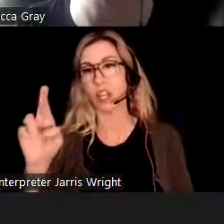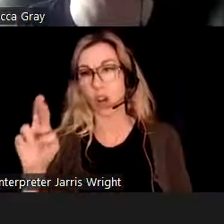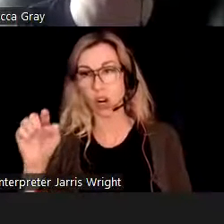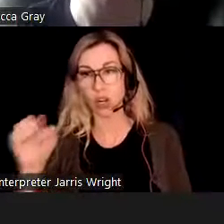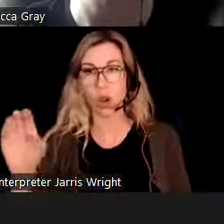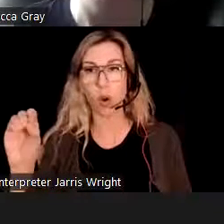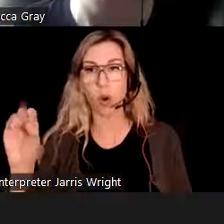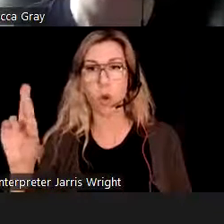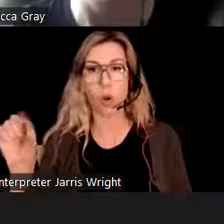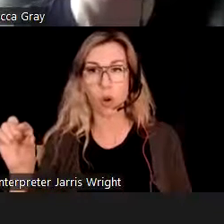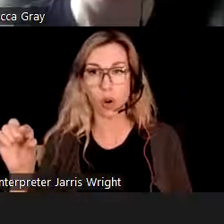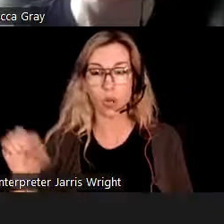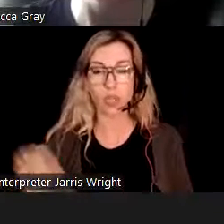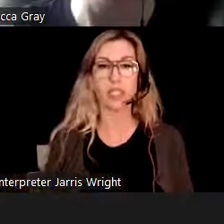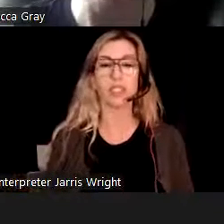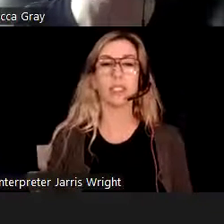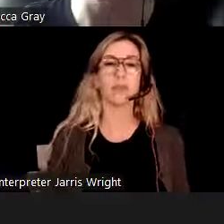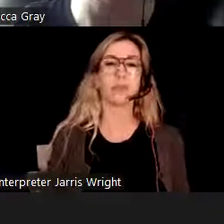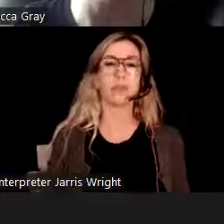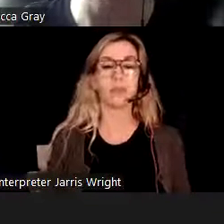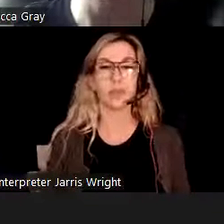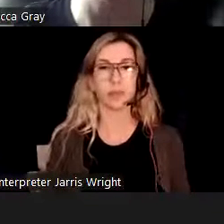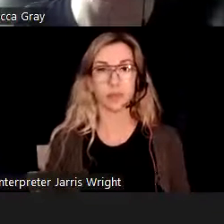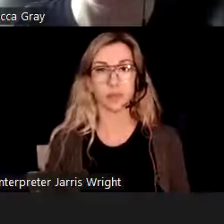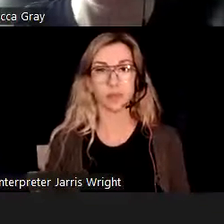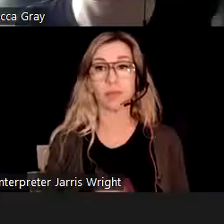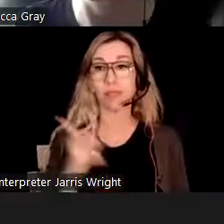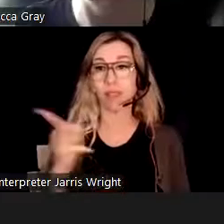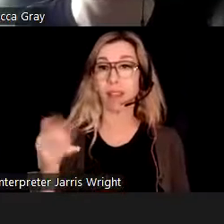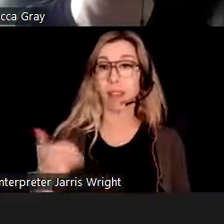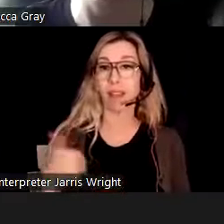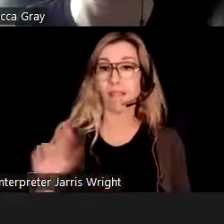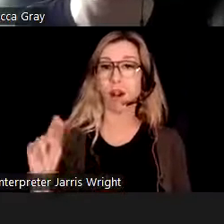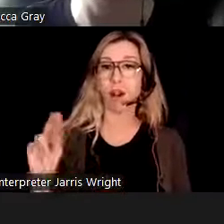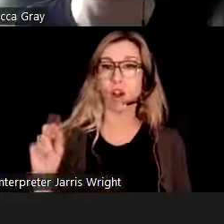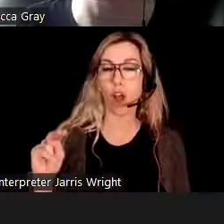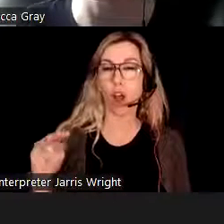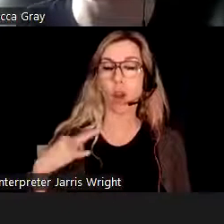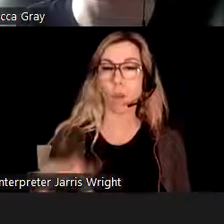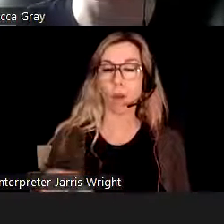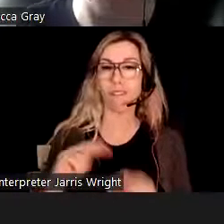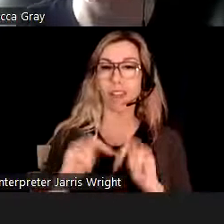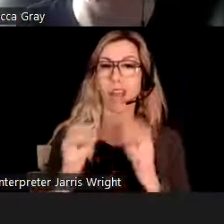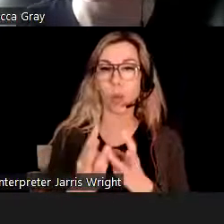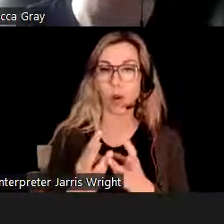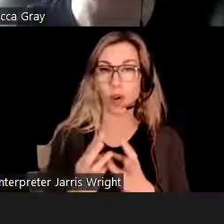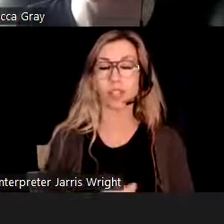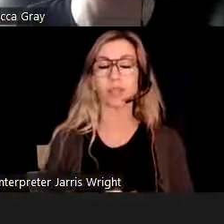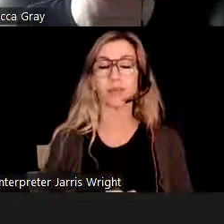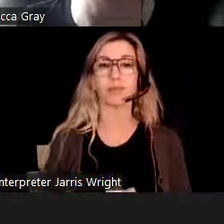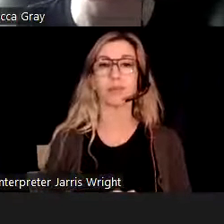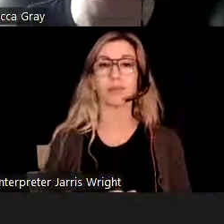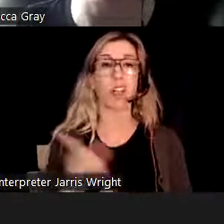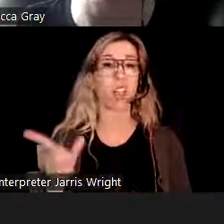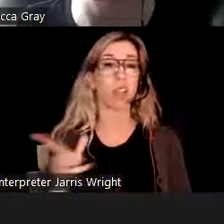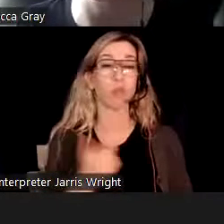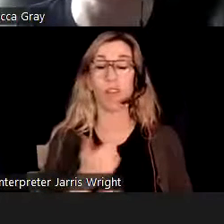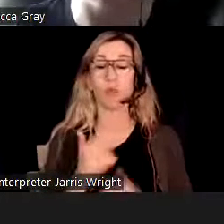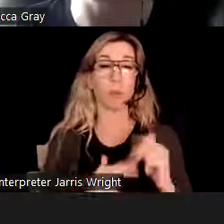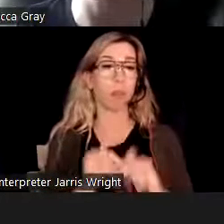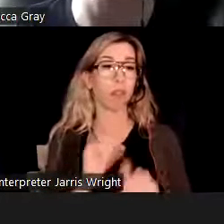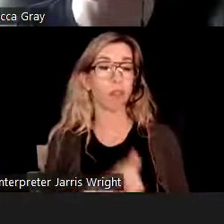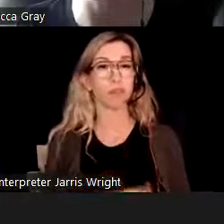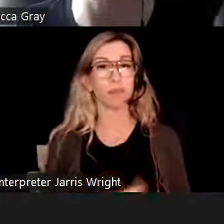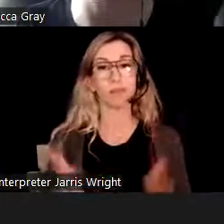VOLCENTER.org. They have a nonprofit network and they would love to build on it. Alan Johnson